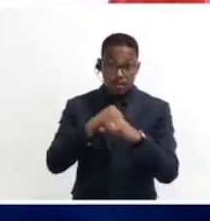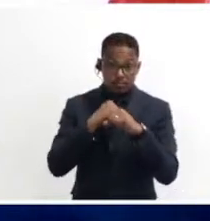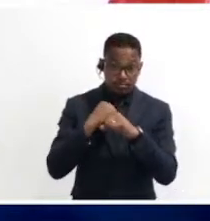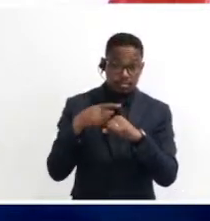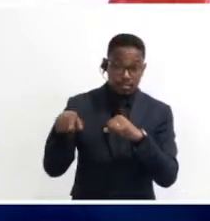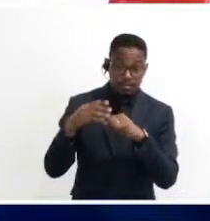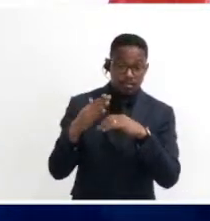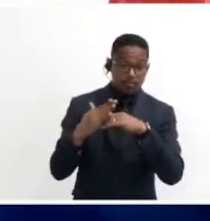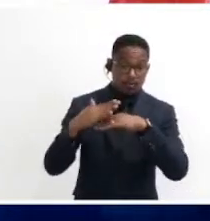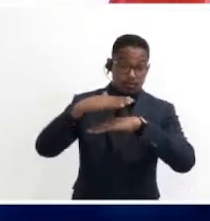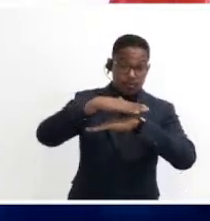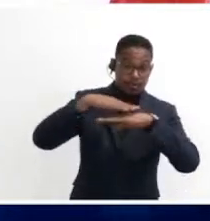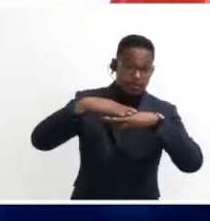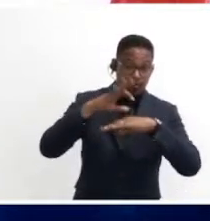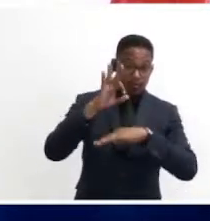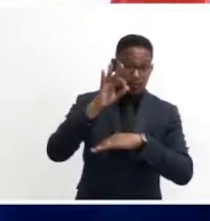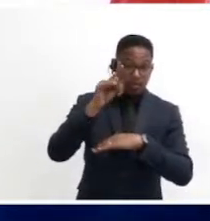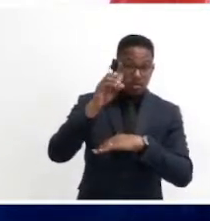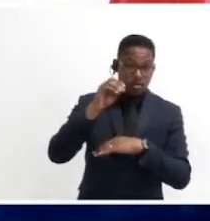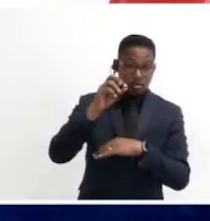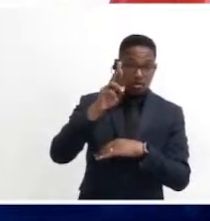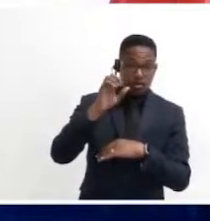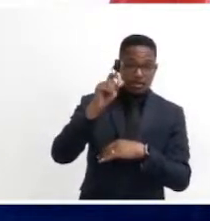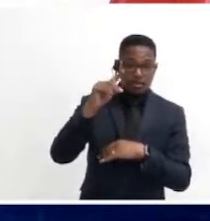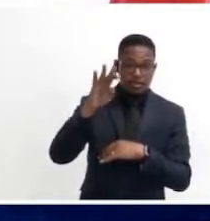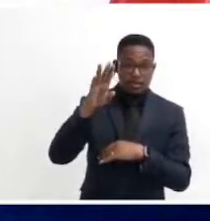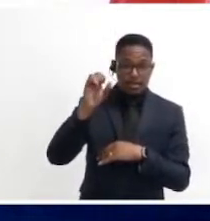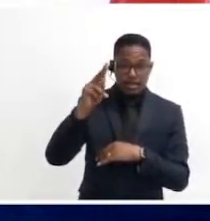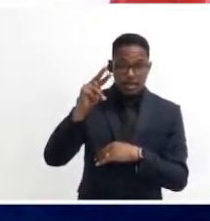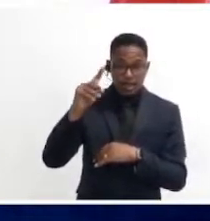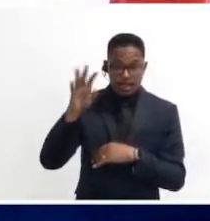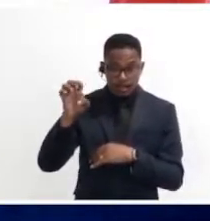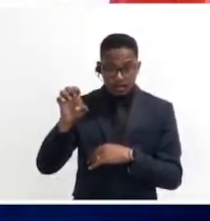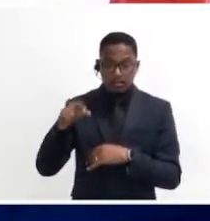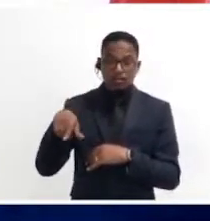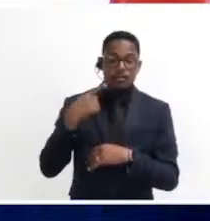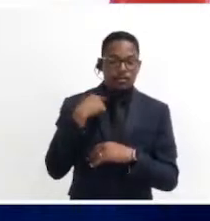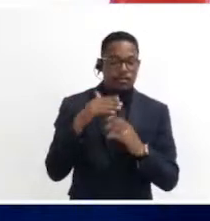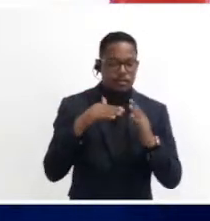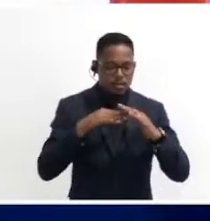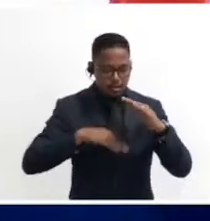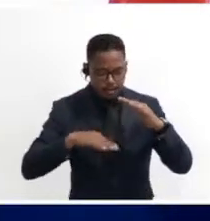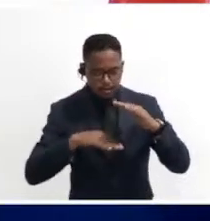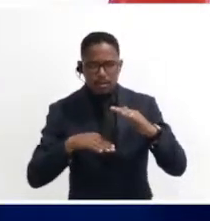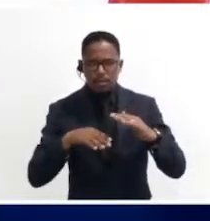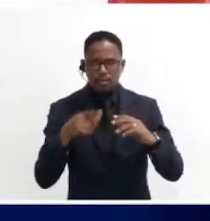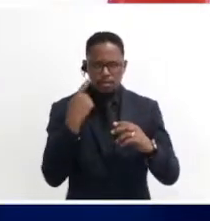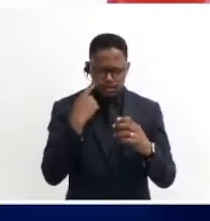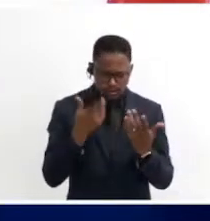on the bottom what the resulting bump would look like that would come from that photoresist mask.